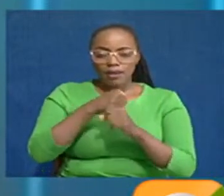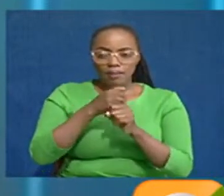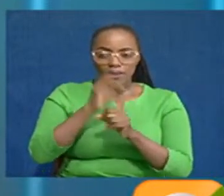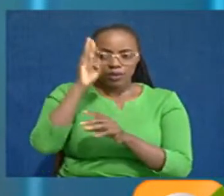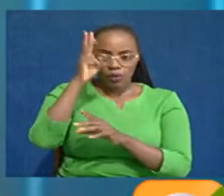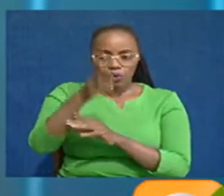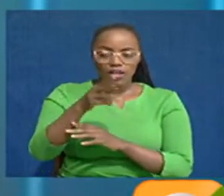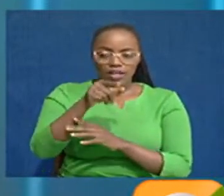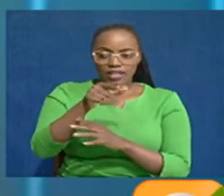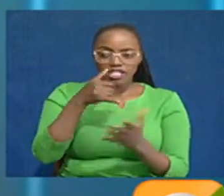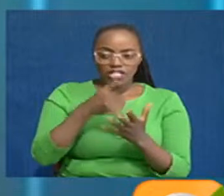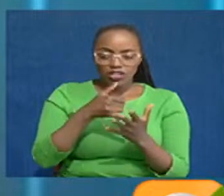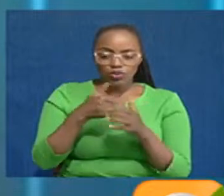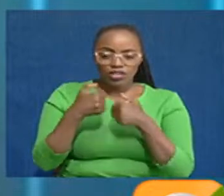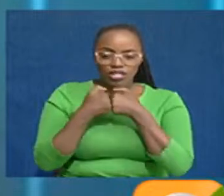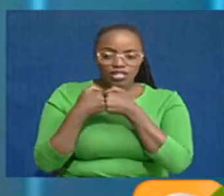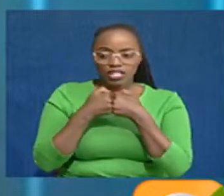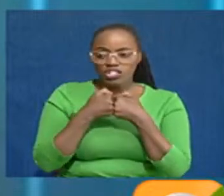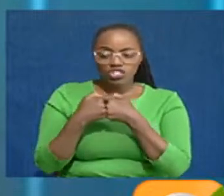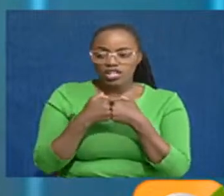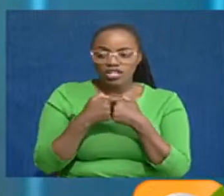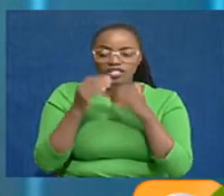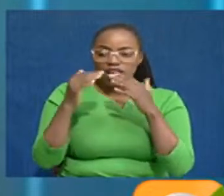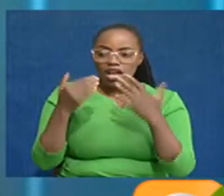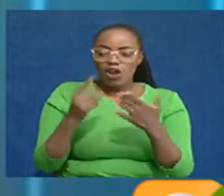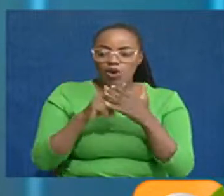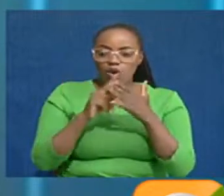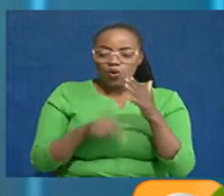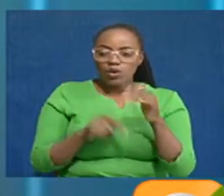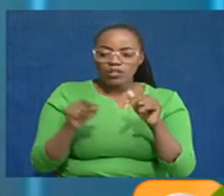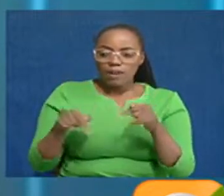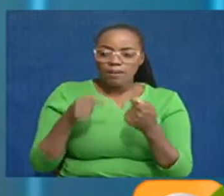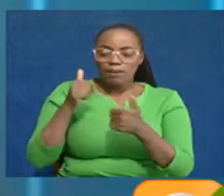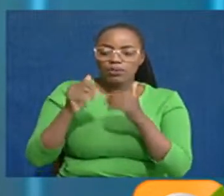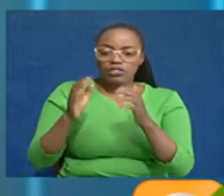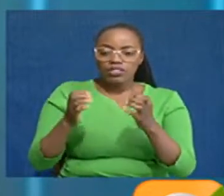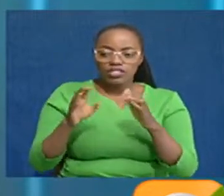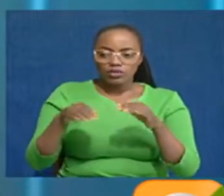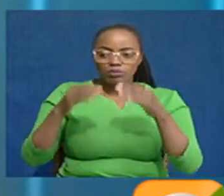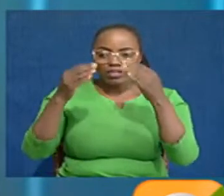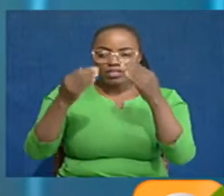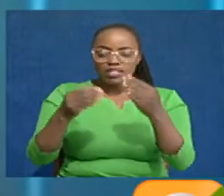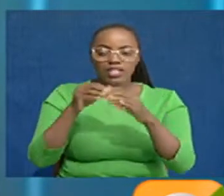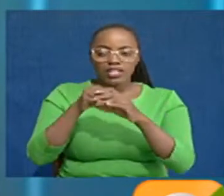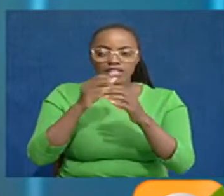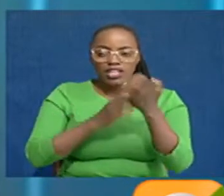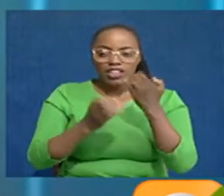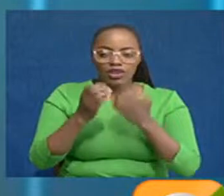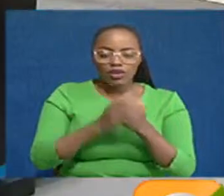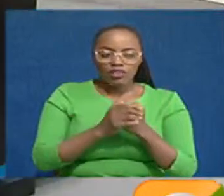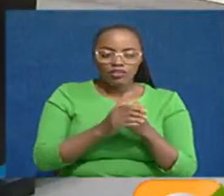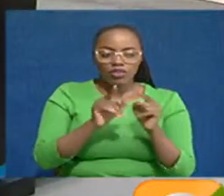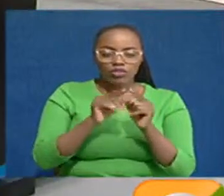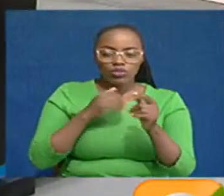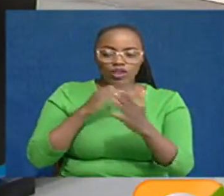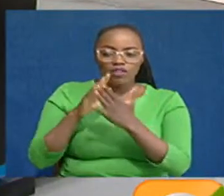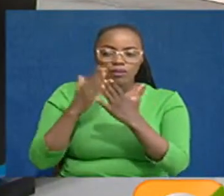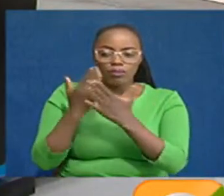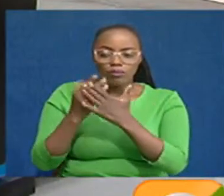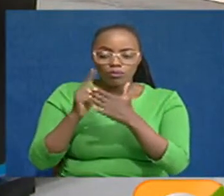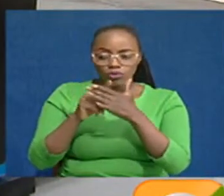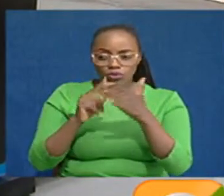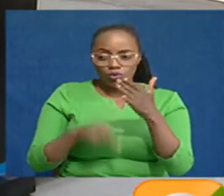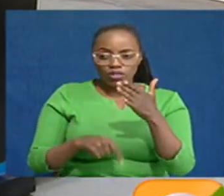part of the challenges in terms of that cash that needs to be circulating within the economy. Yeah. Then there was also a proposal that they